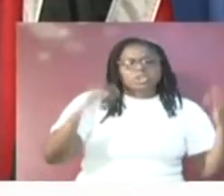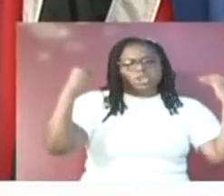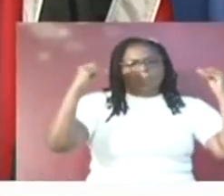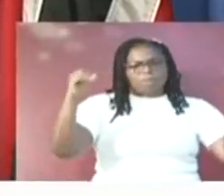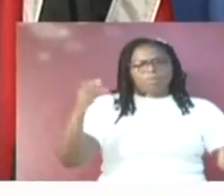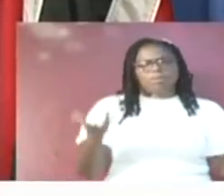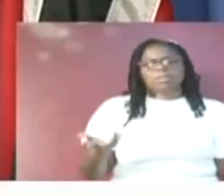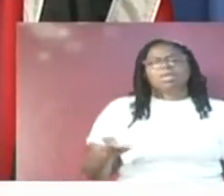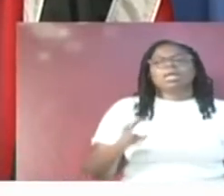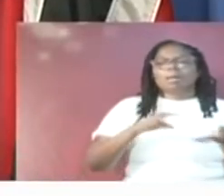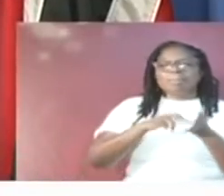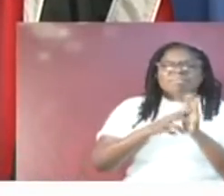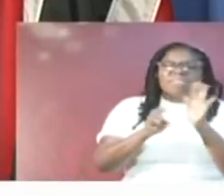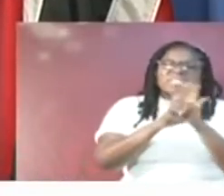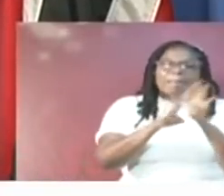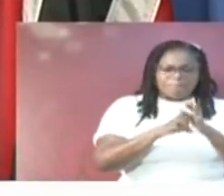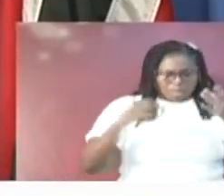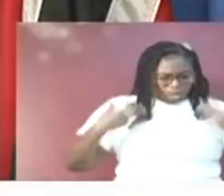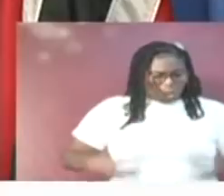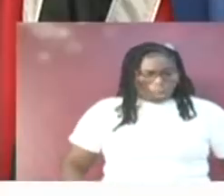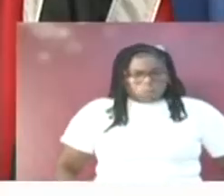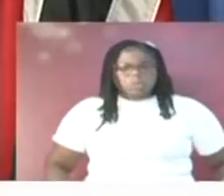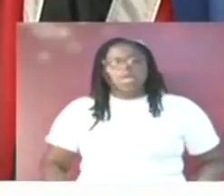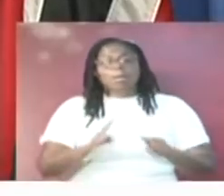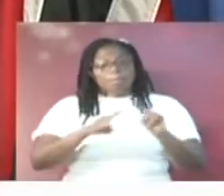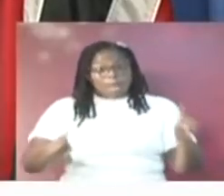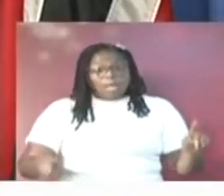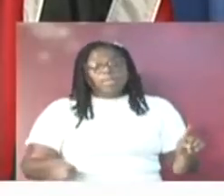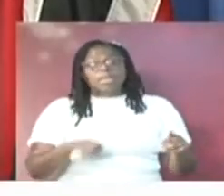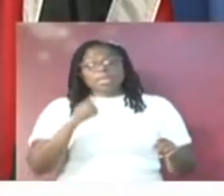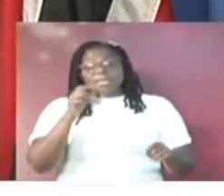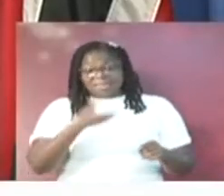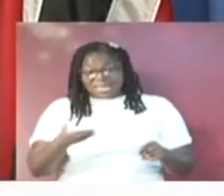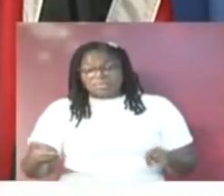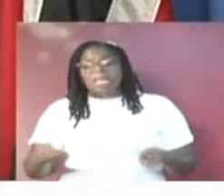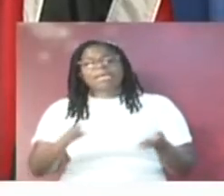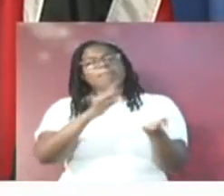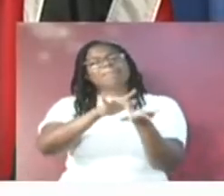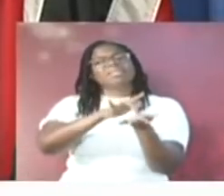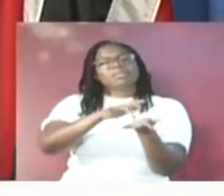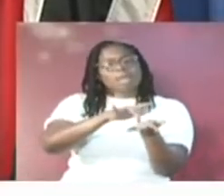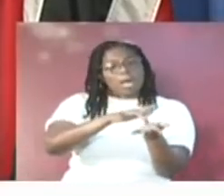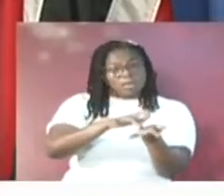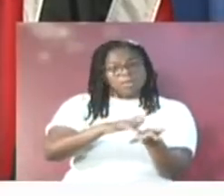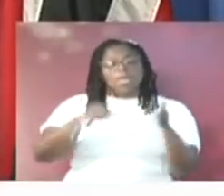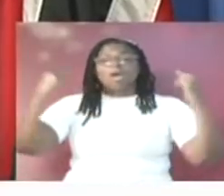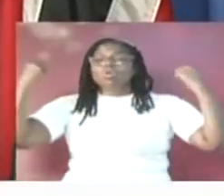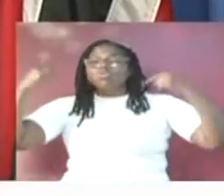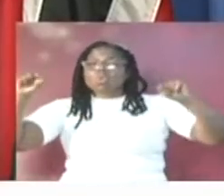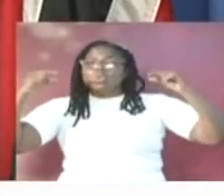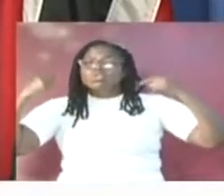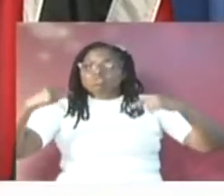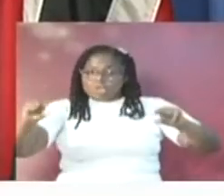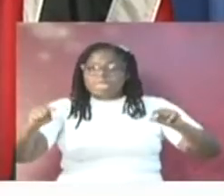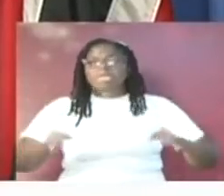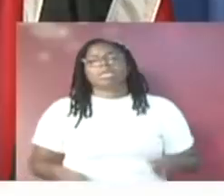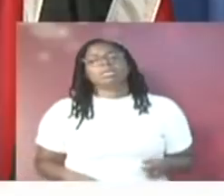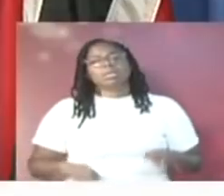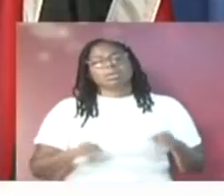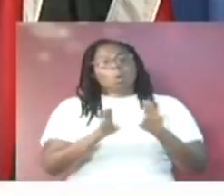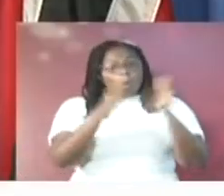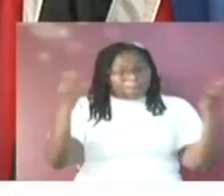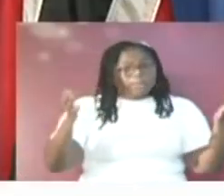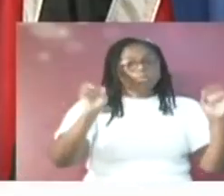keep the essentials going, the pharmacy, groceries,